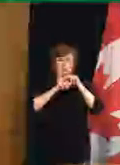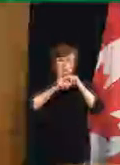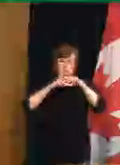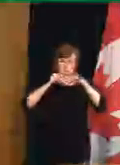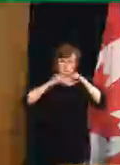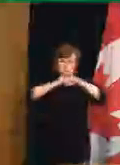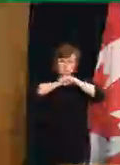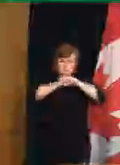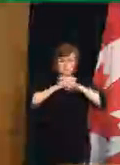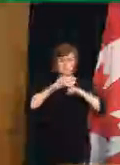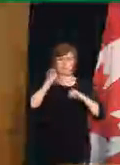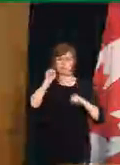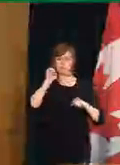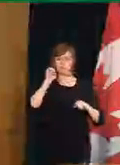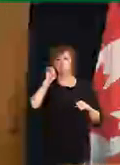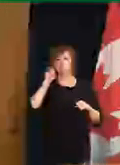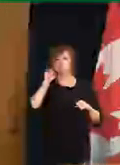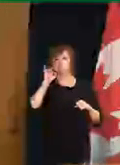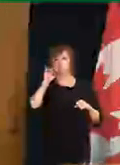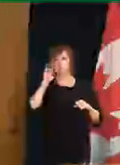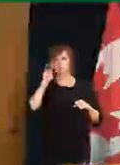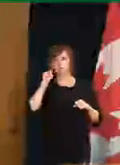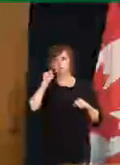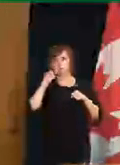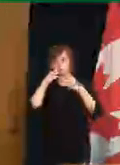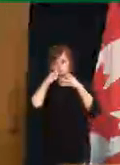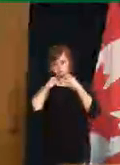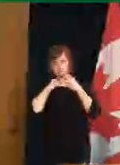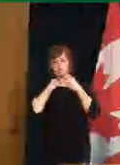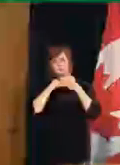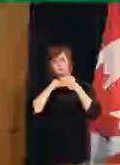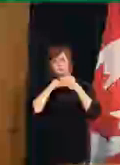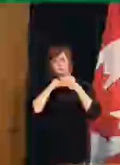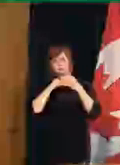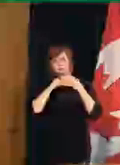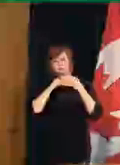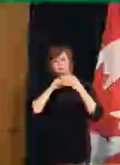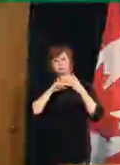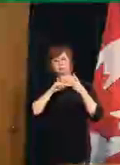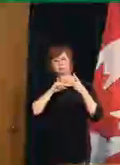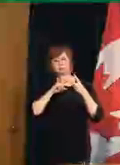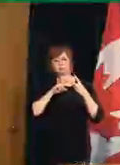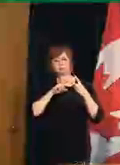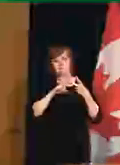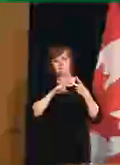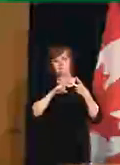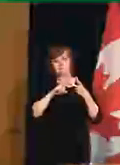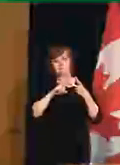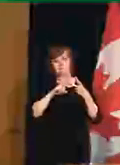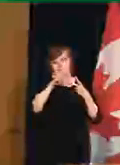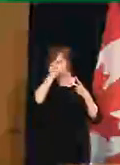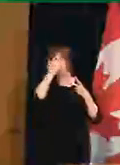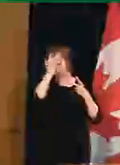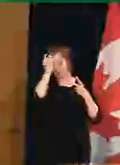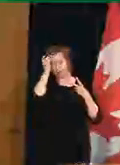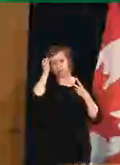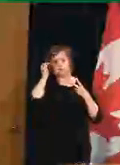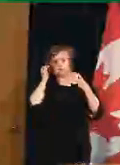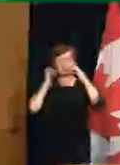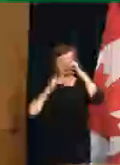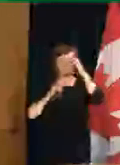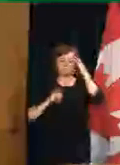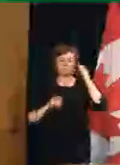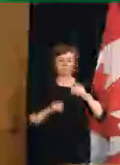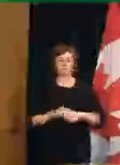as soon as our community transmission comes down, obviously we can go back to the way you described, which really